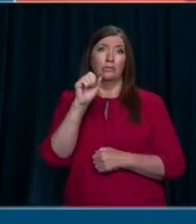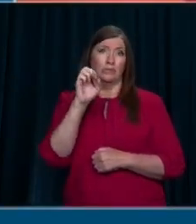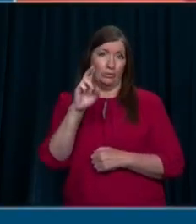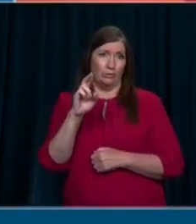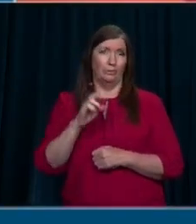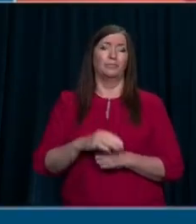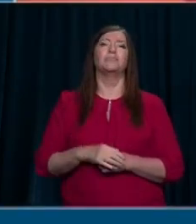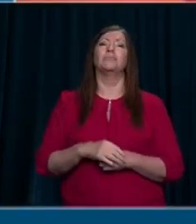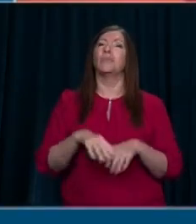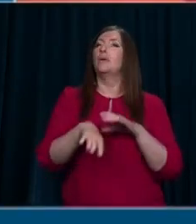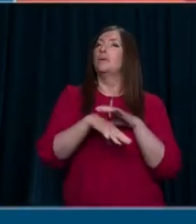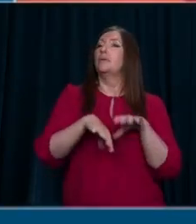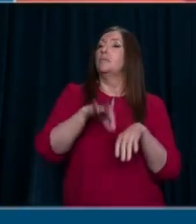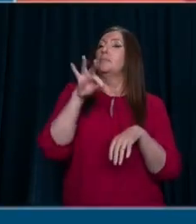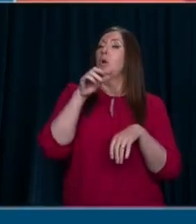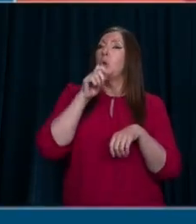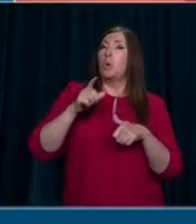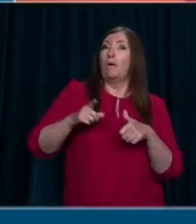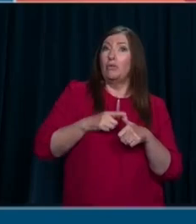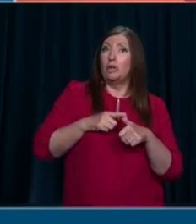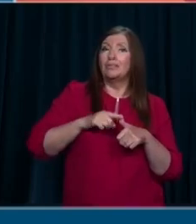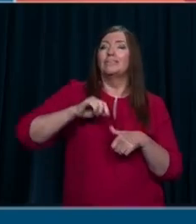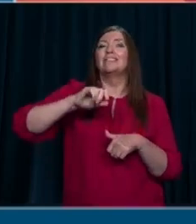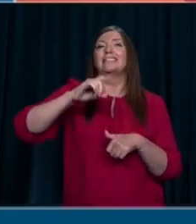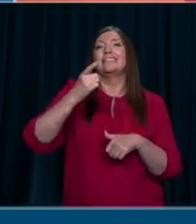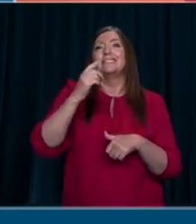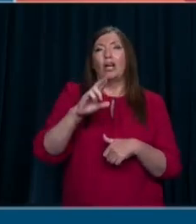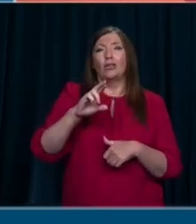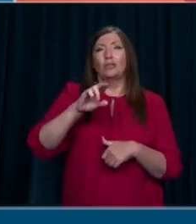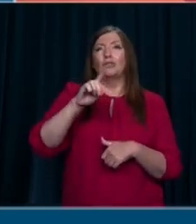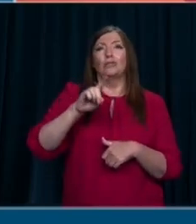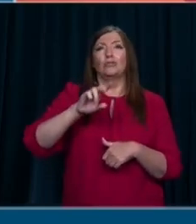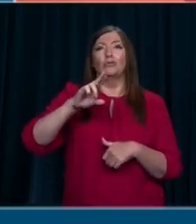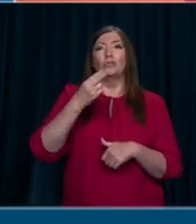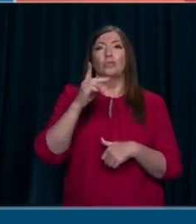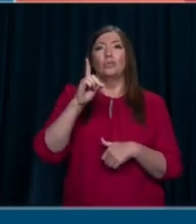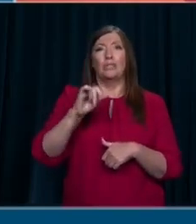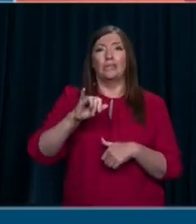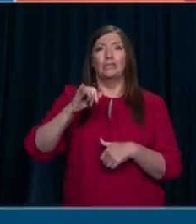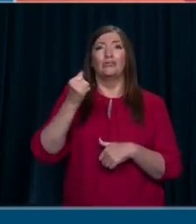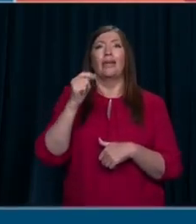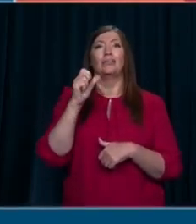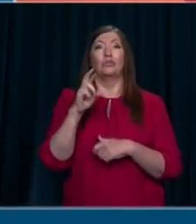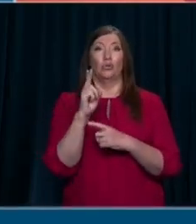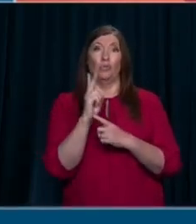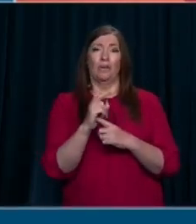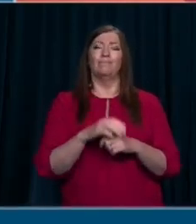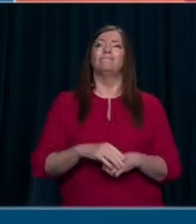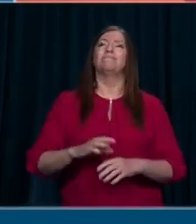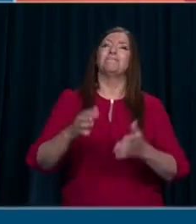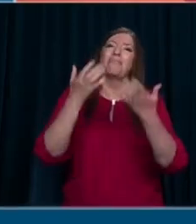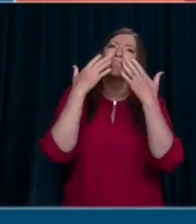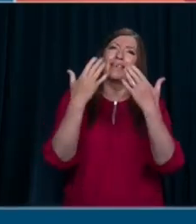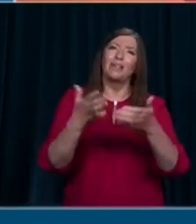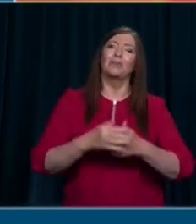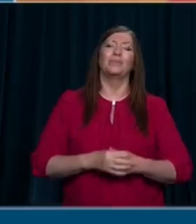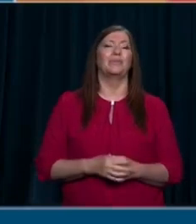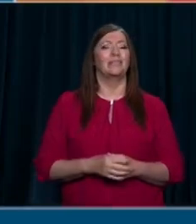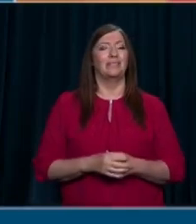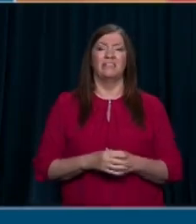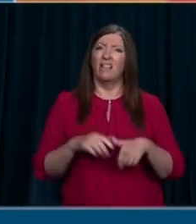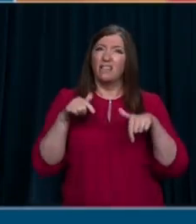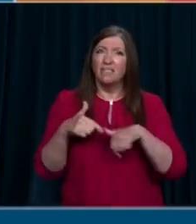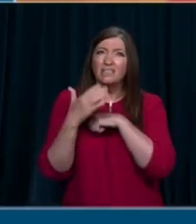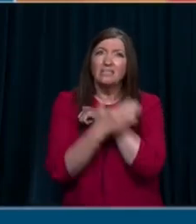the drawing of the straws, Dr. Zuhdi Jasser, you have the first opening statement, 2 minutes. Thank you. We have a country